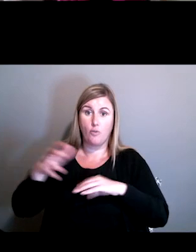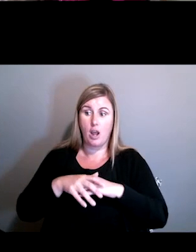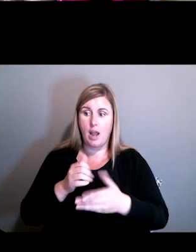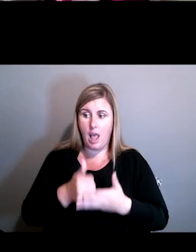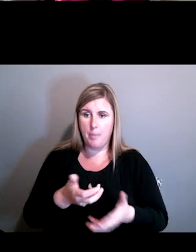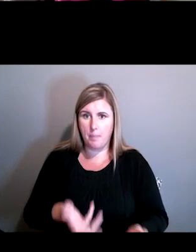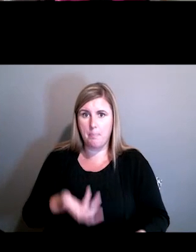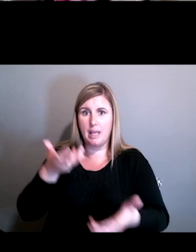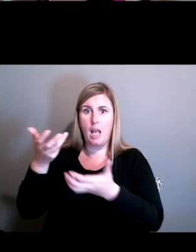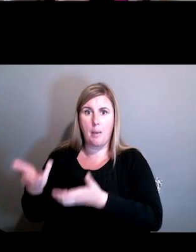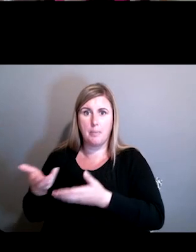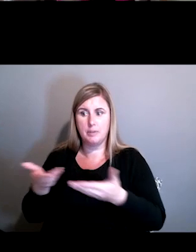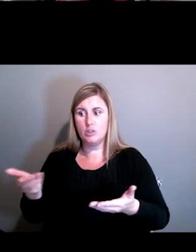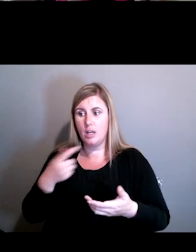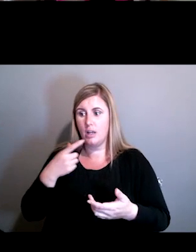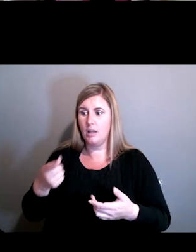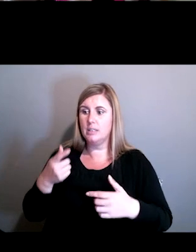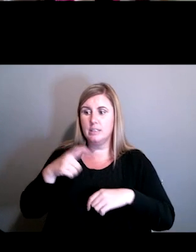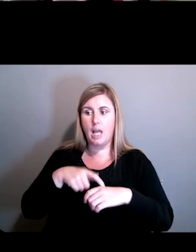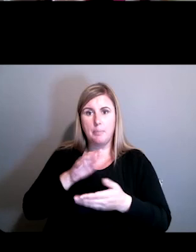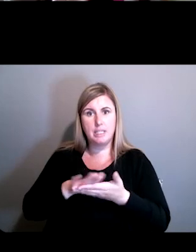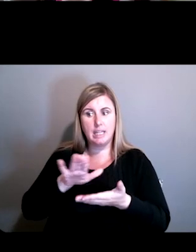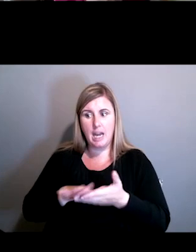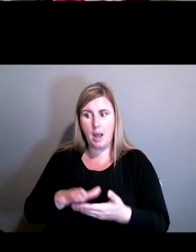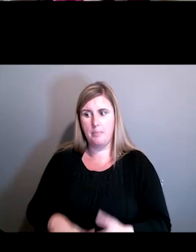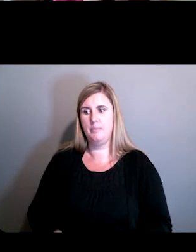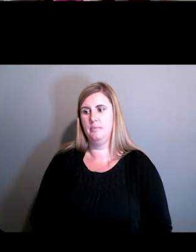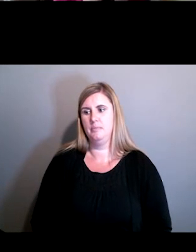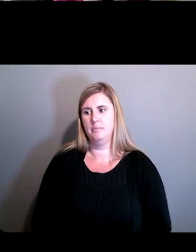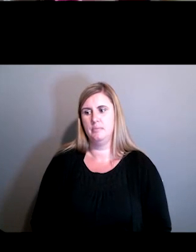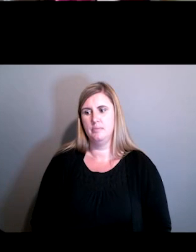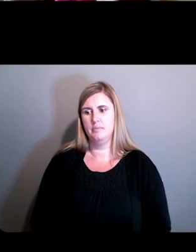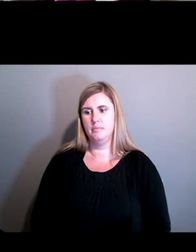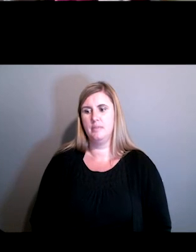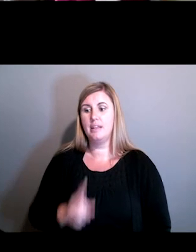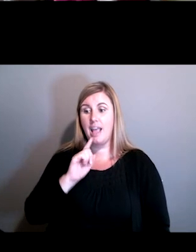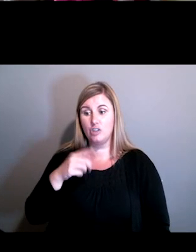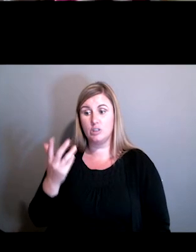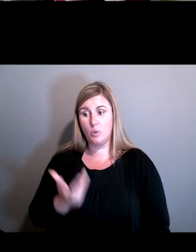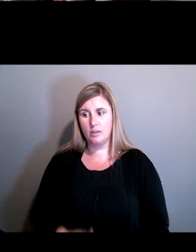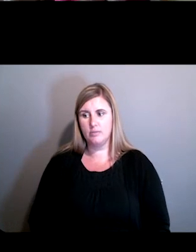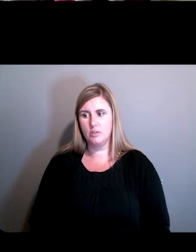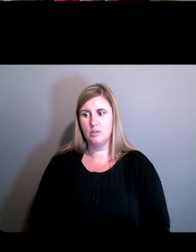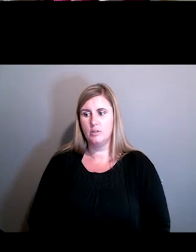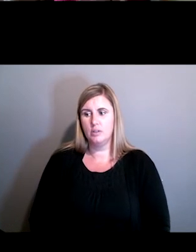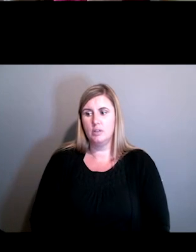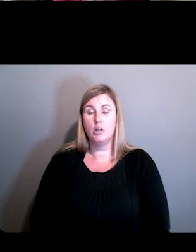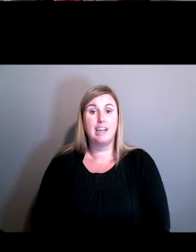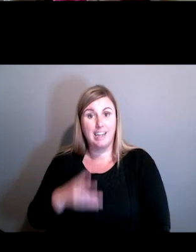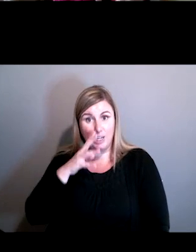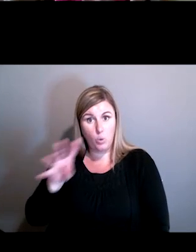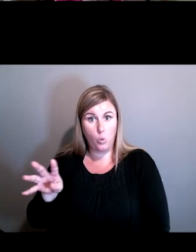time to clean up"? So the answer is you're going to want to ignore the materials on the floor and continue to